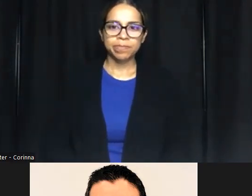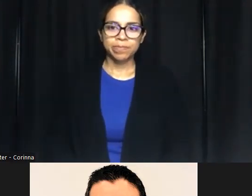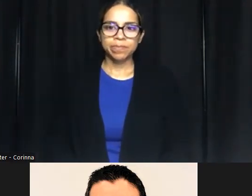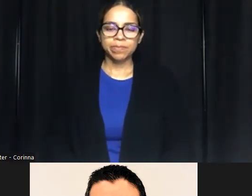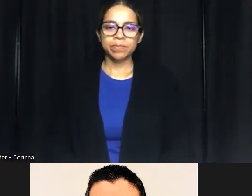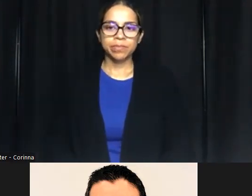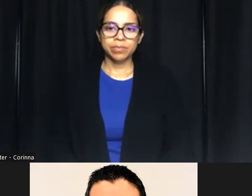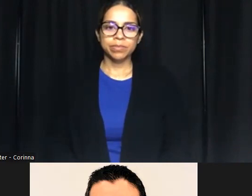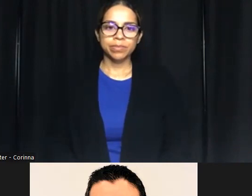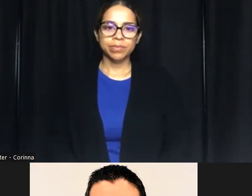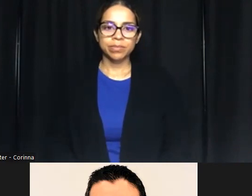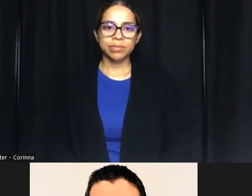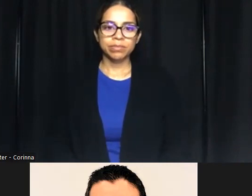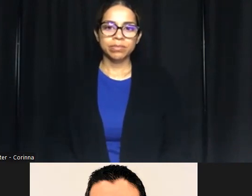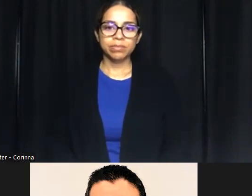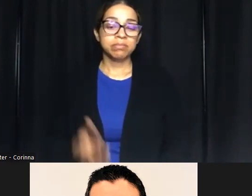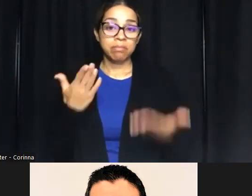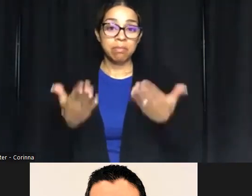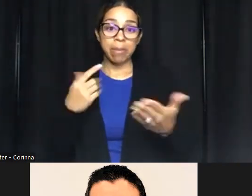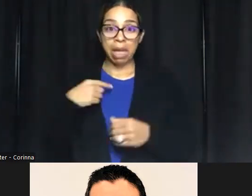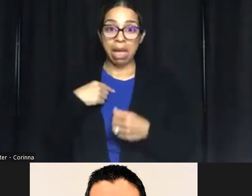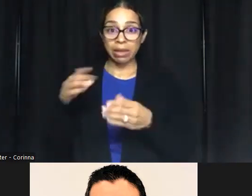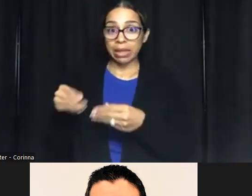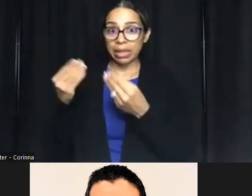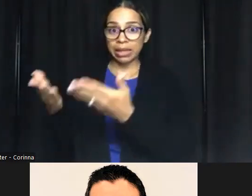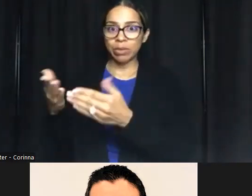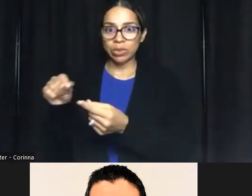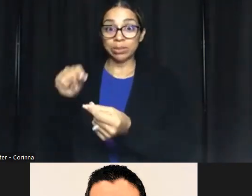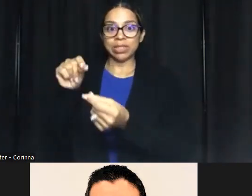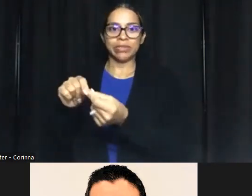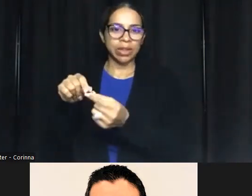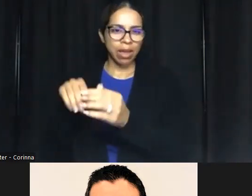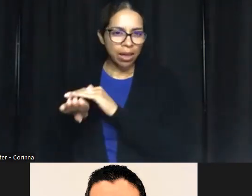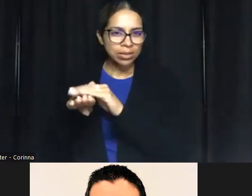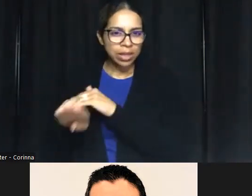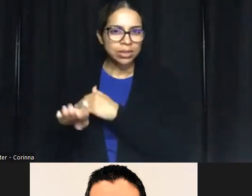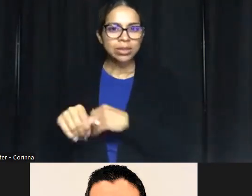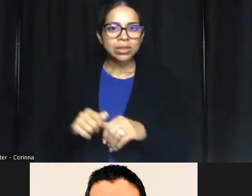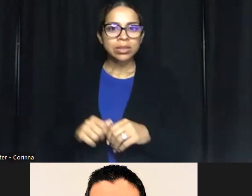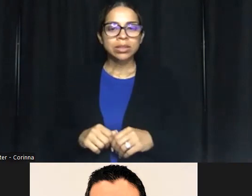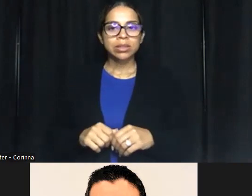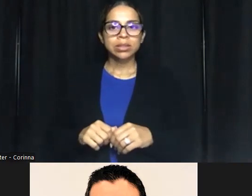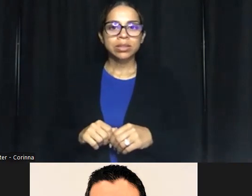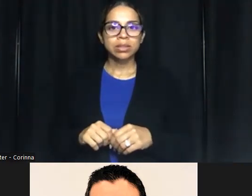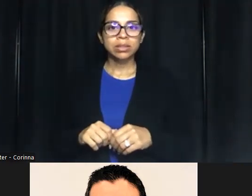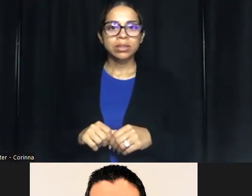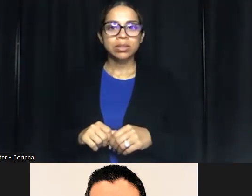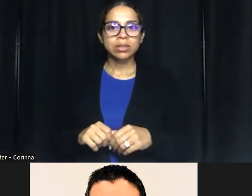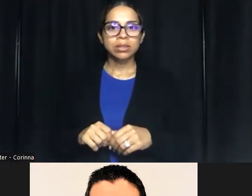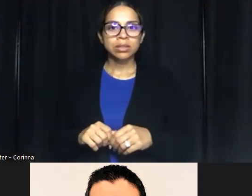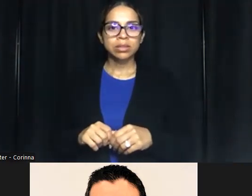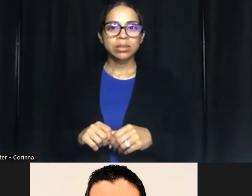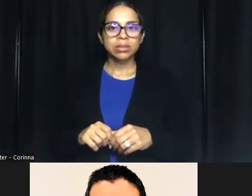if I can just give you specific access, because I have it to where, if you have the link, you should be able to.